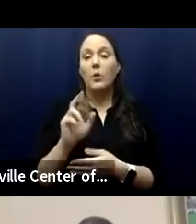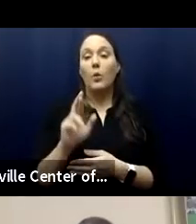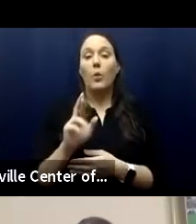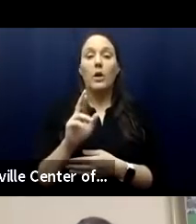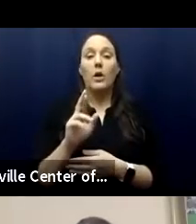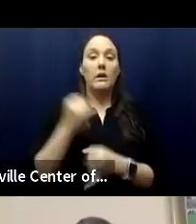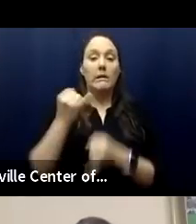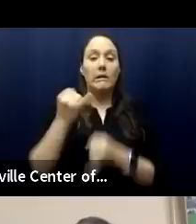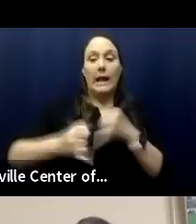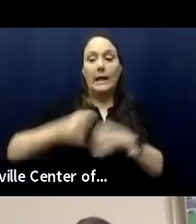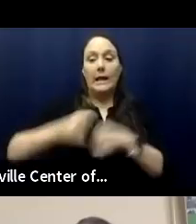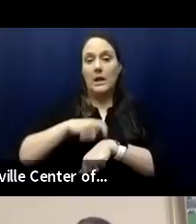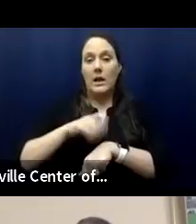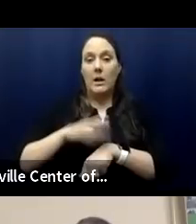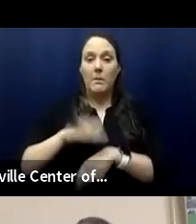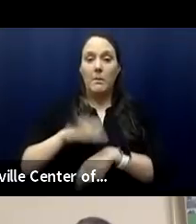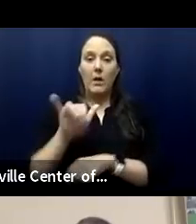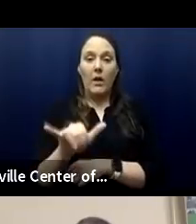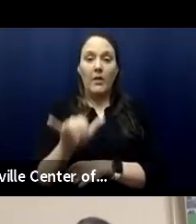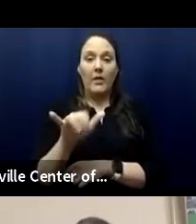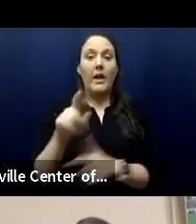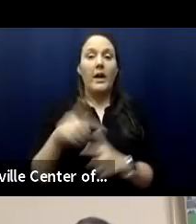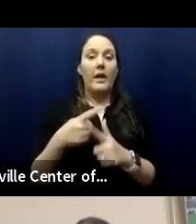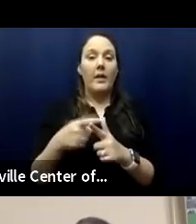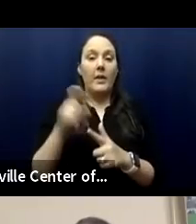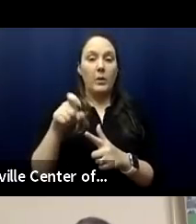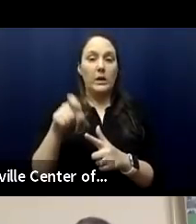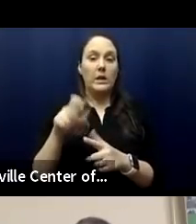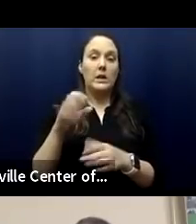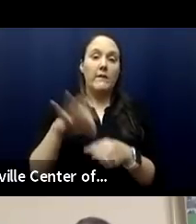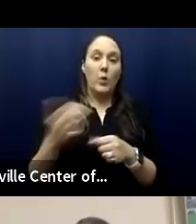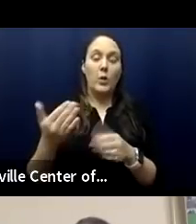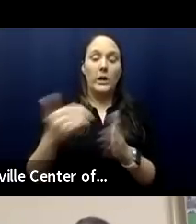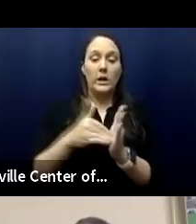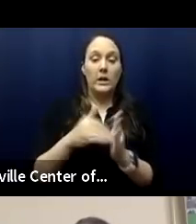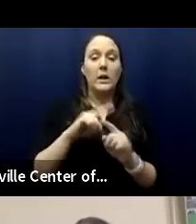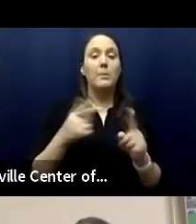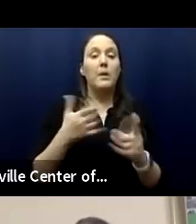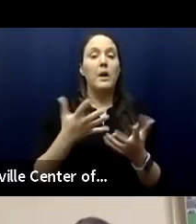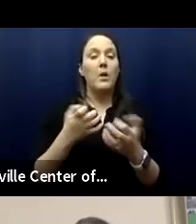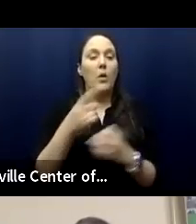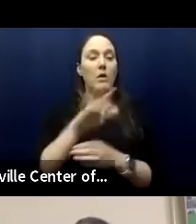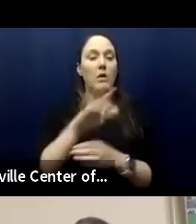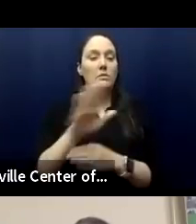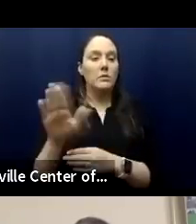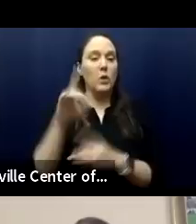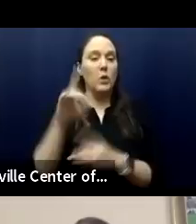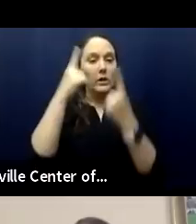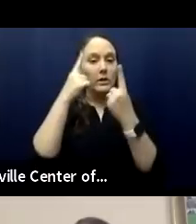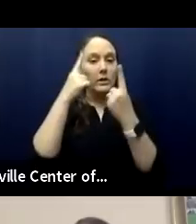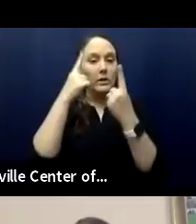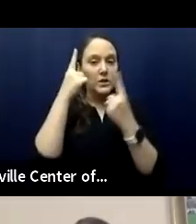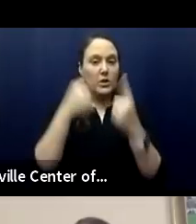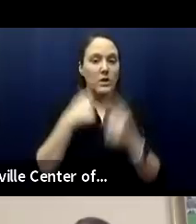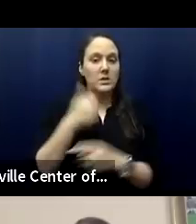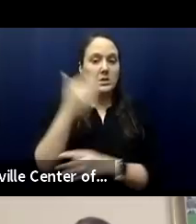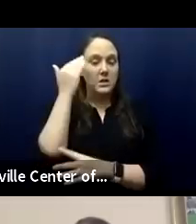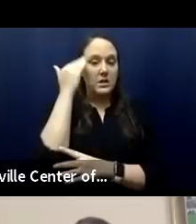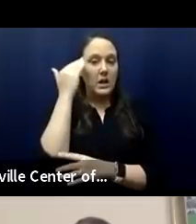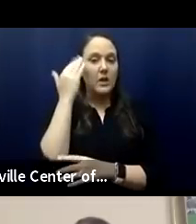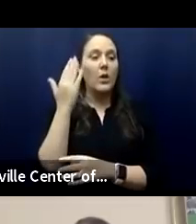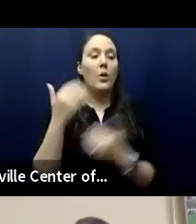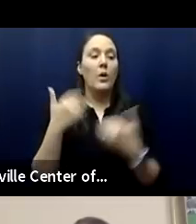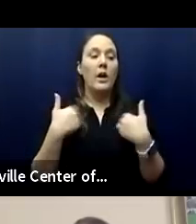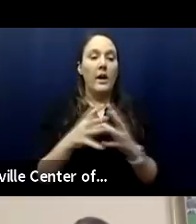time on it where we would have to re-vote it in. But I would like your consideration. I know that there's a lot